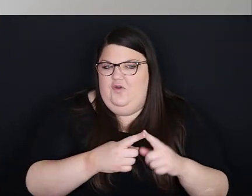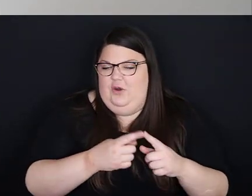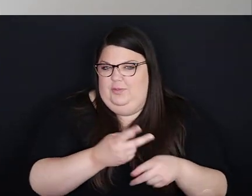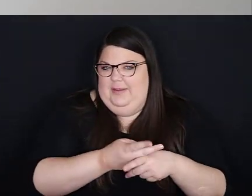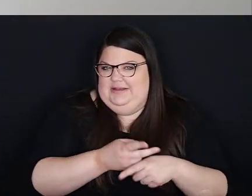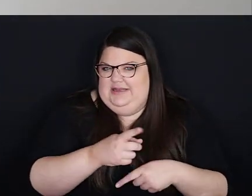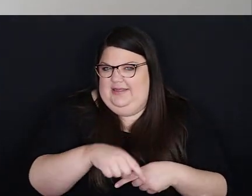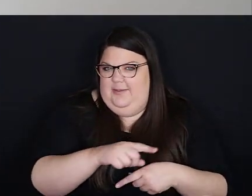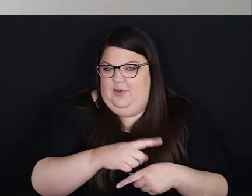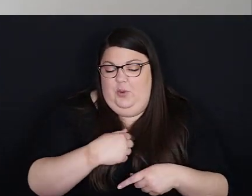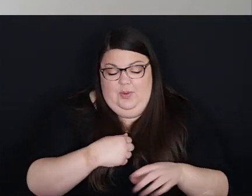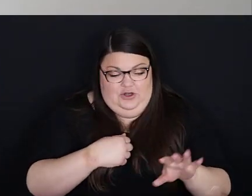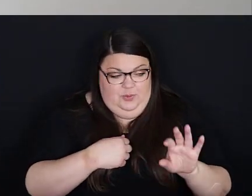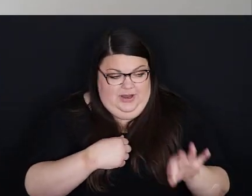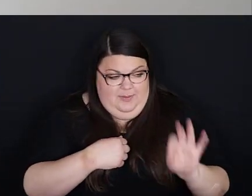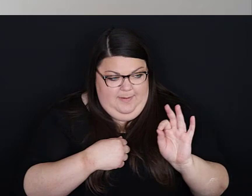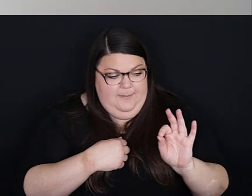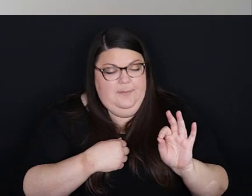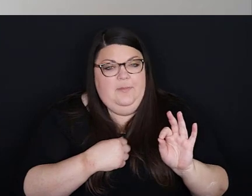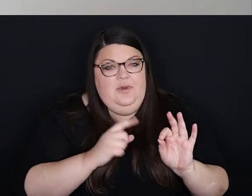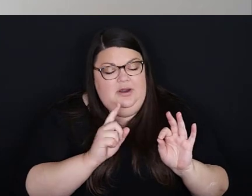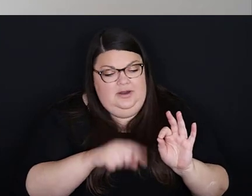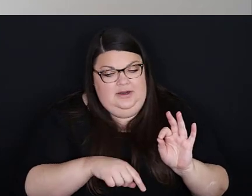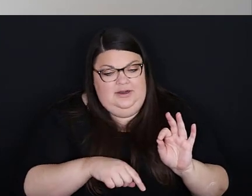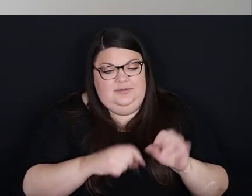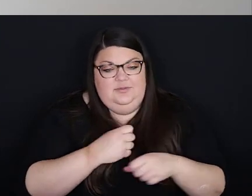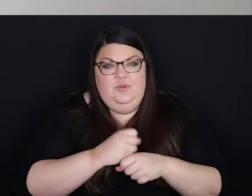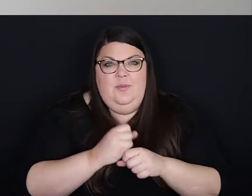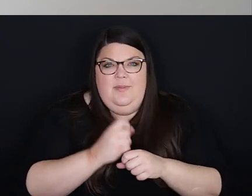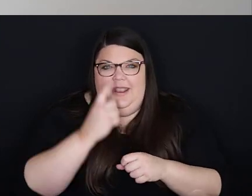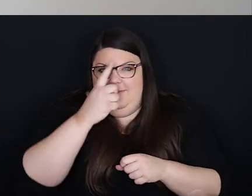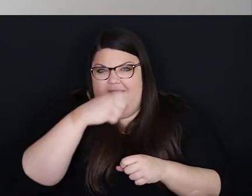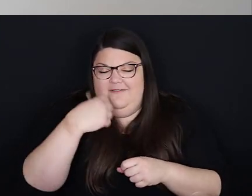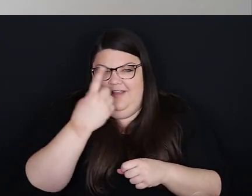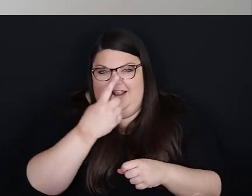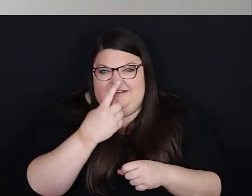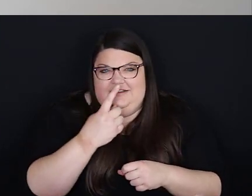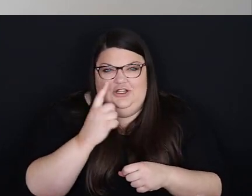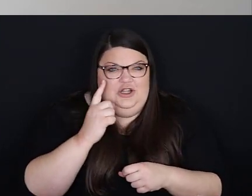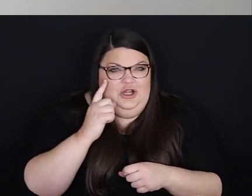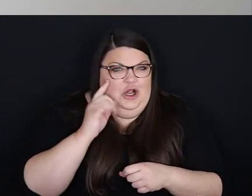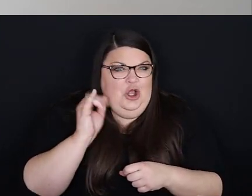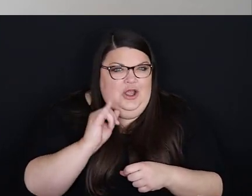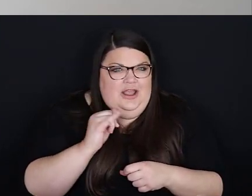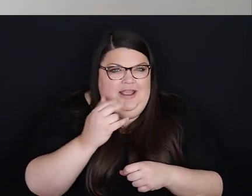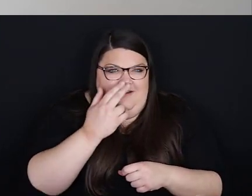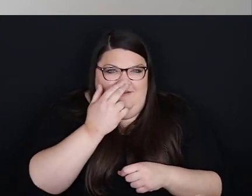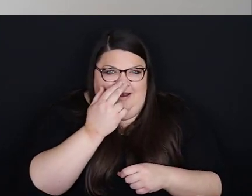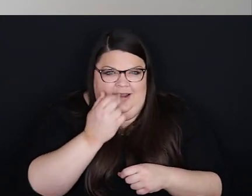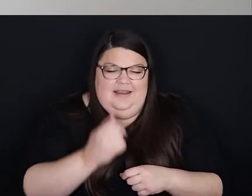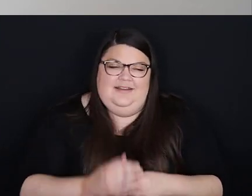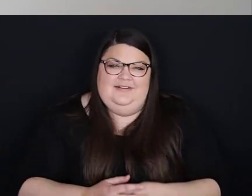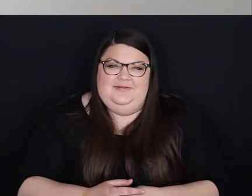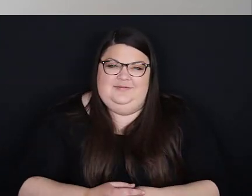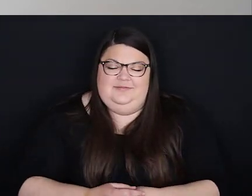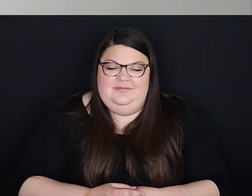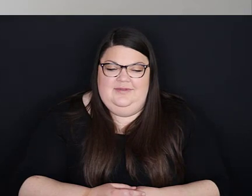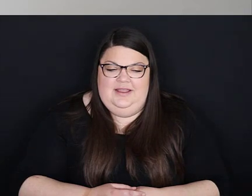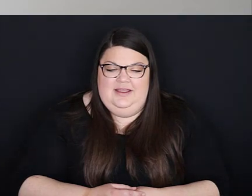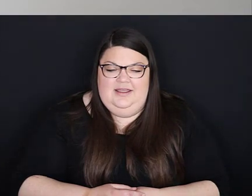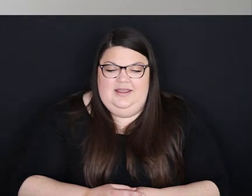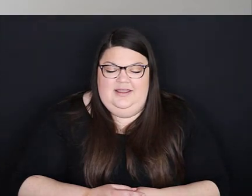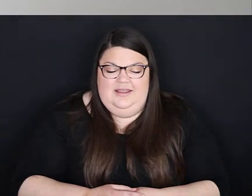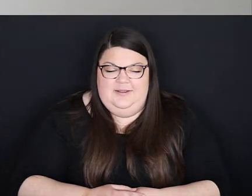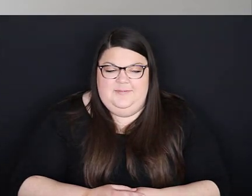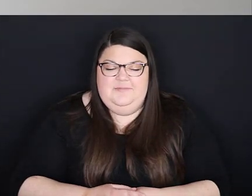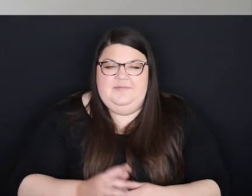house, and we went to pick them up. And so I made up my face sort of a little bit strange. And then we